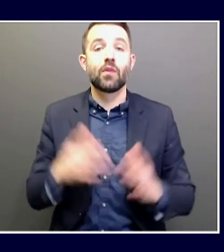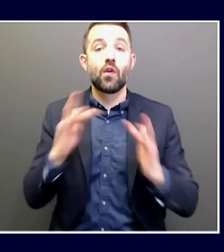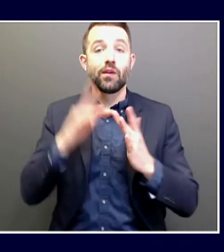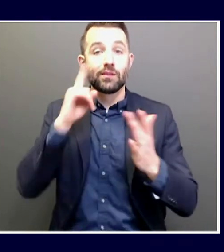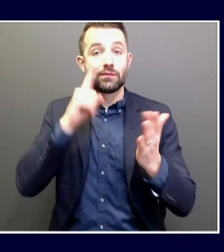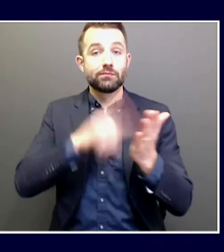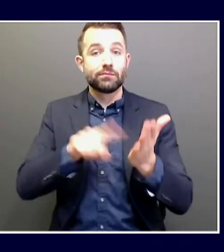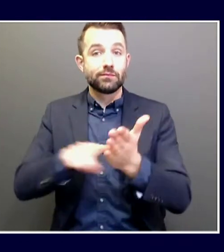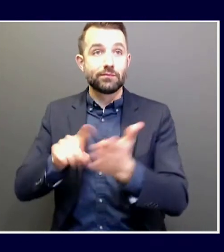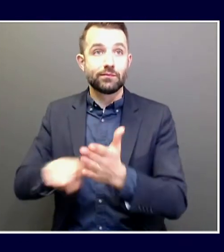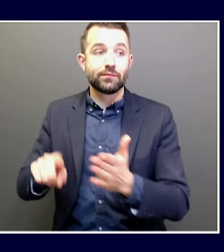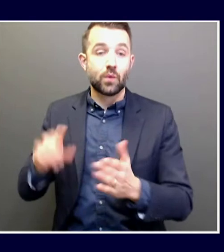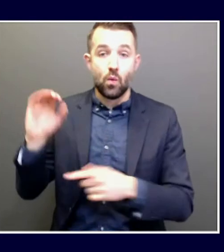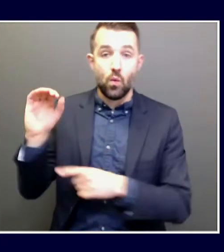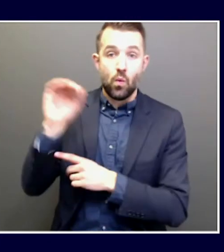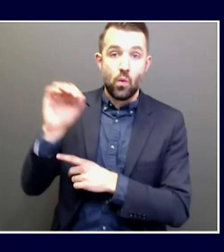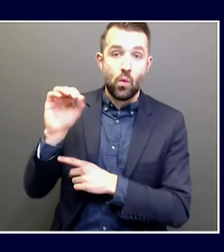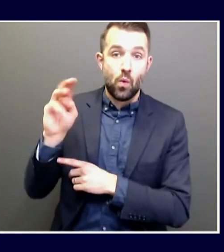of Omicron,